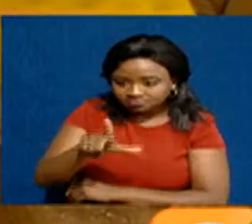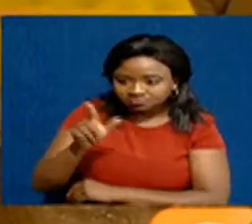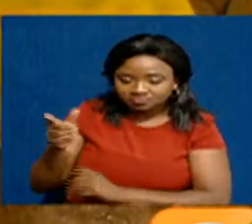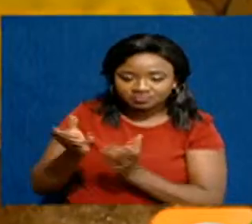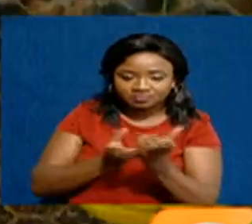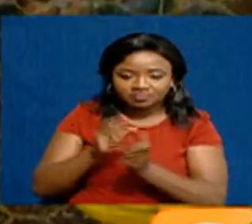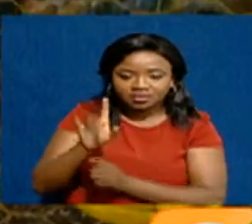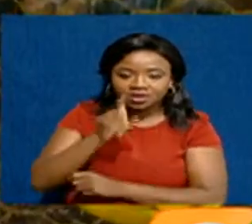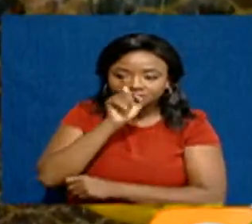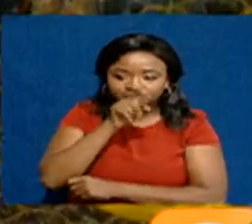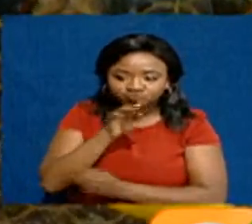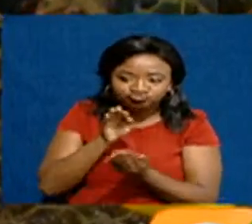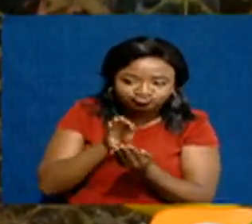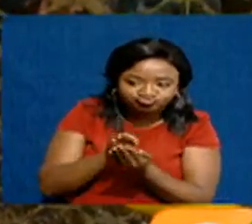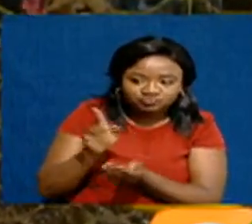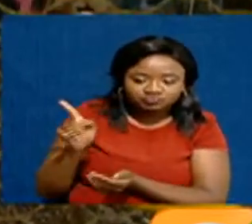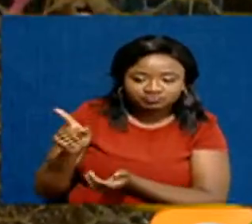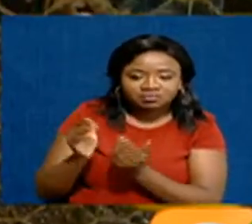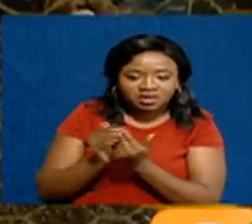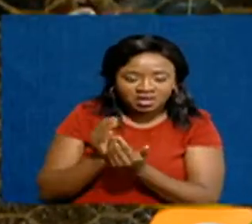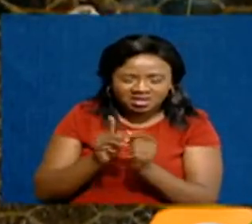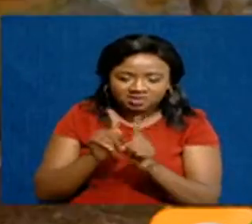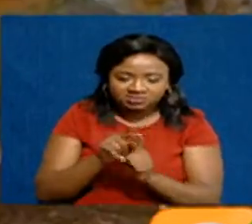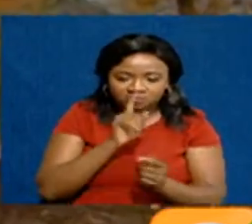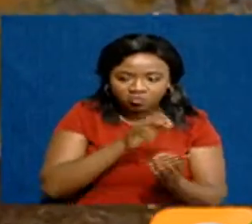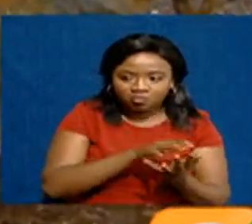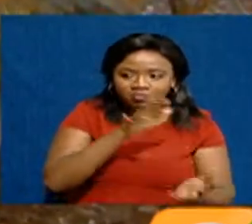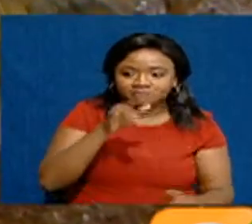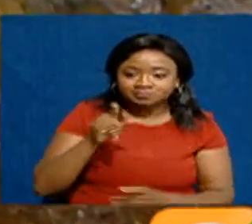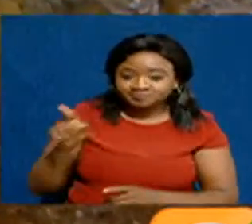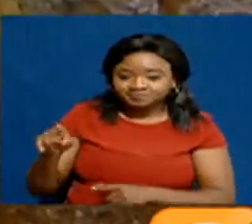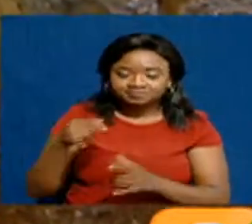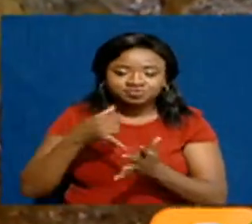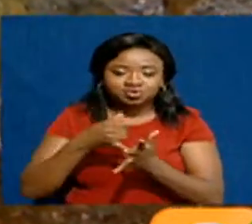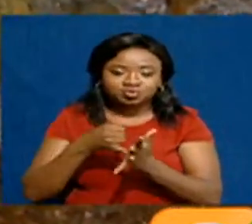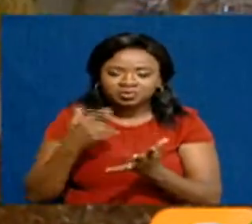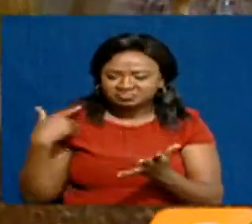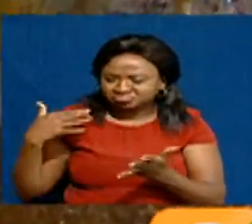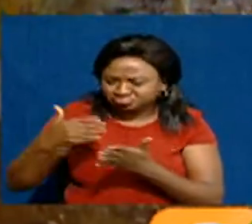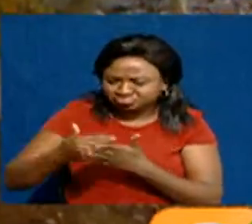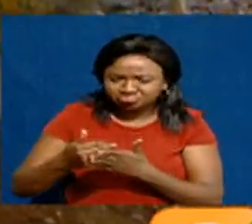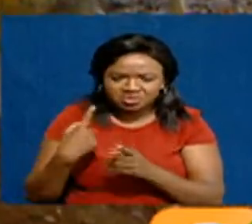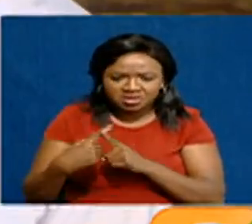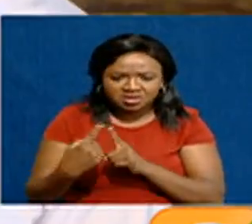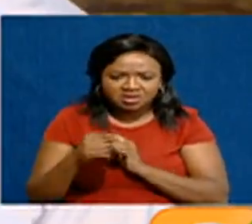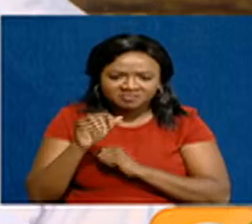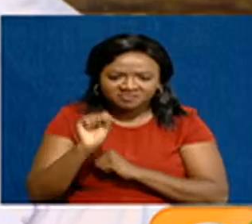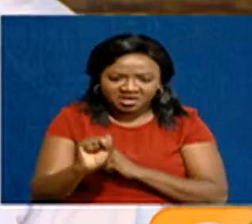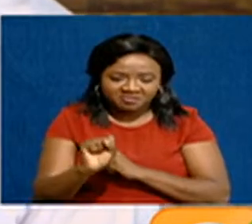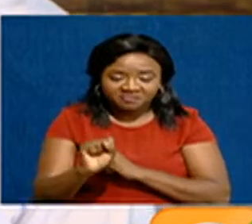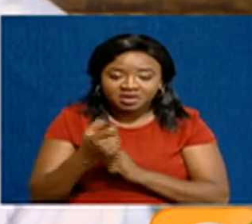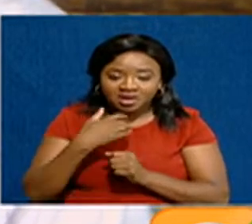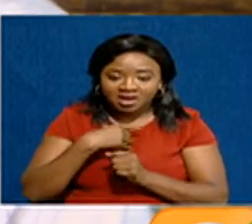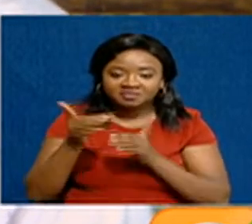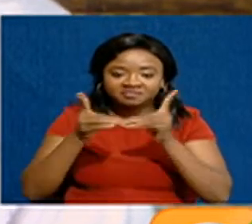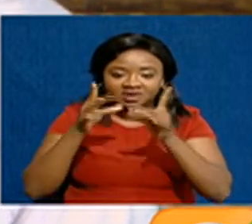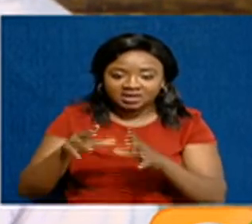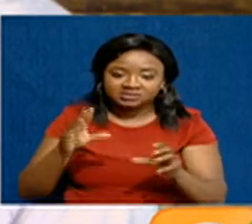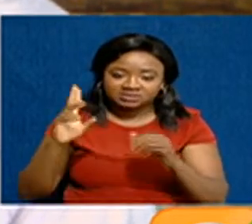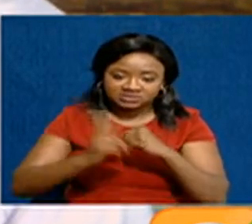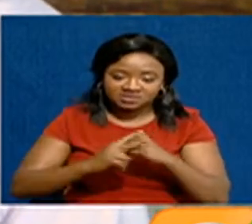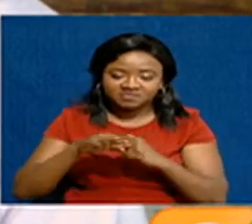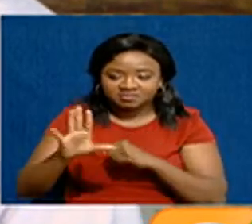farmers here, running this enterprise as one of the 7 directors for the last 5 years. At Obuombe, we